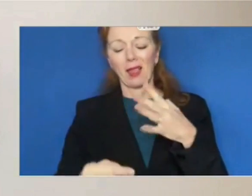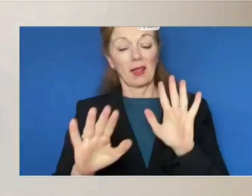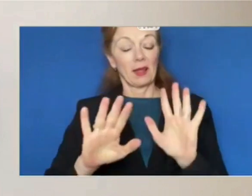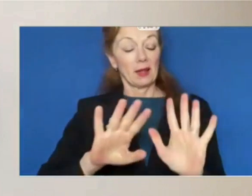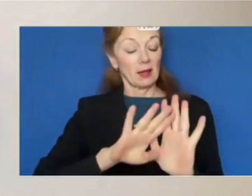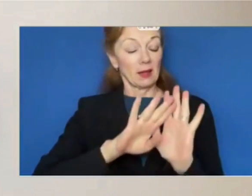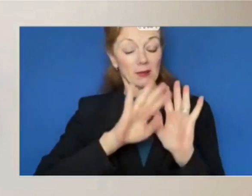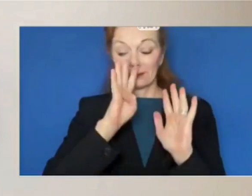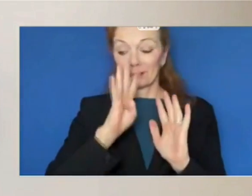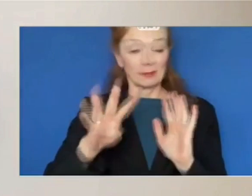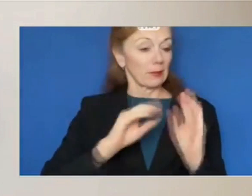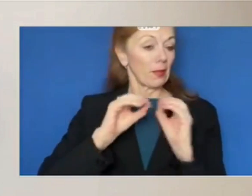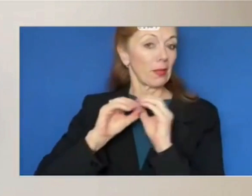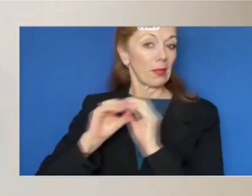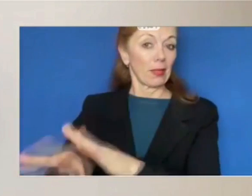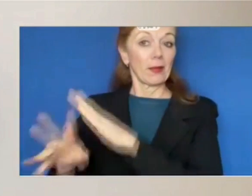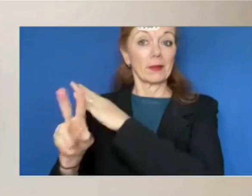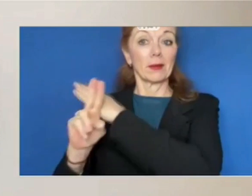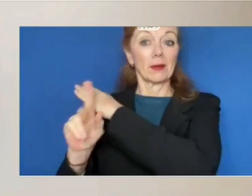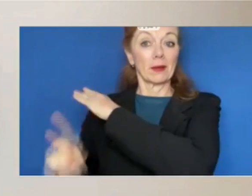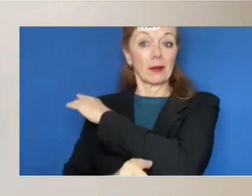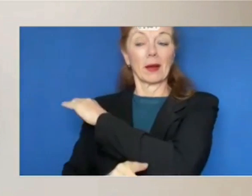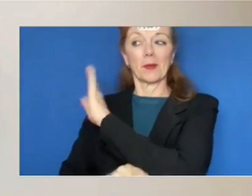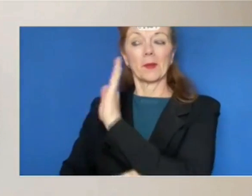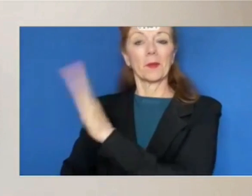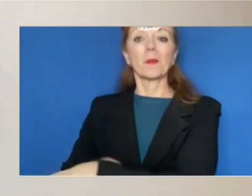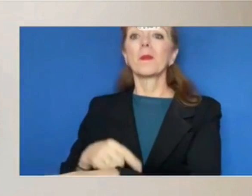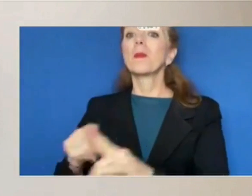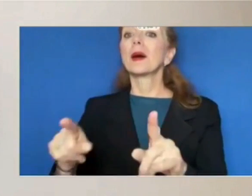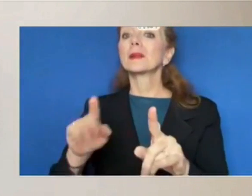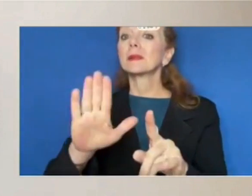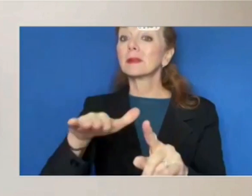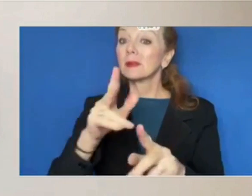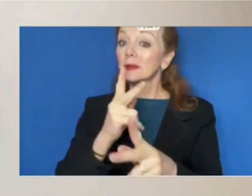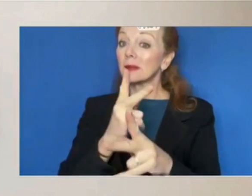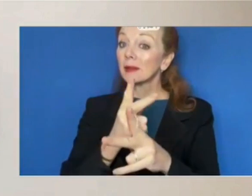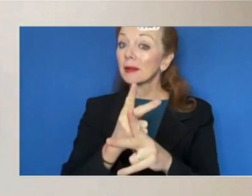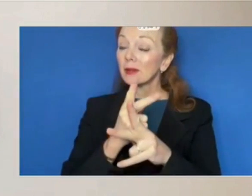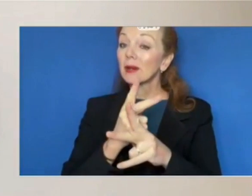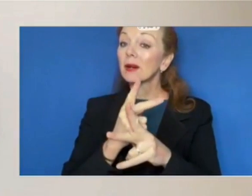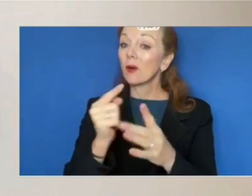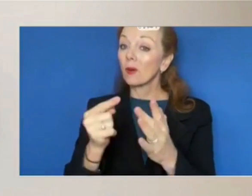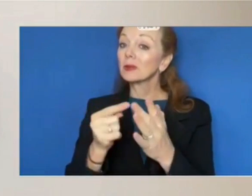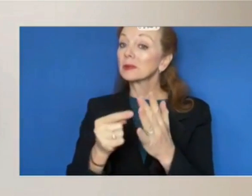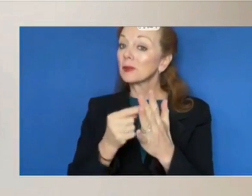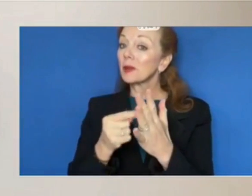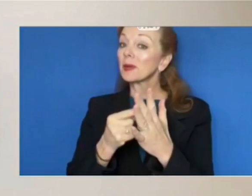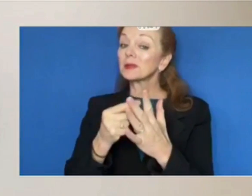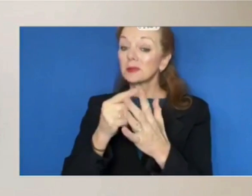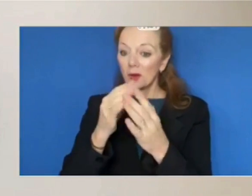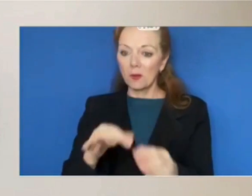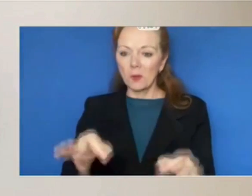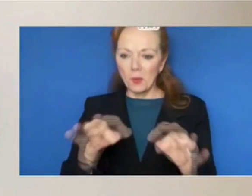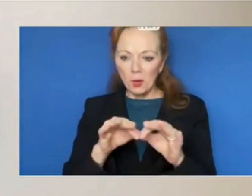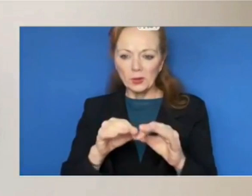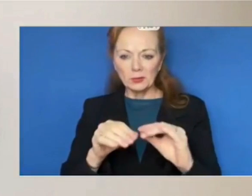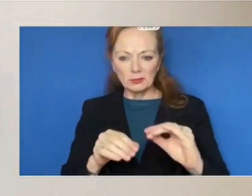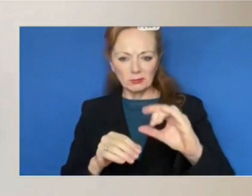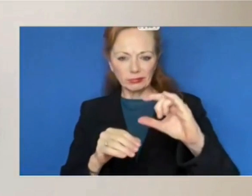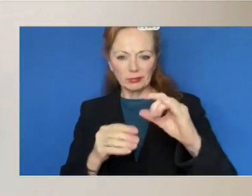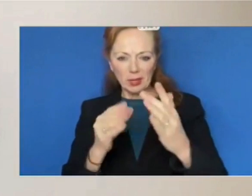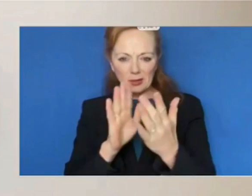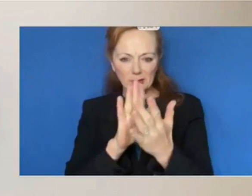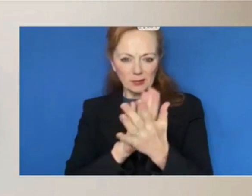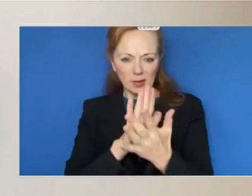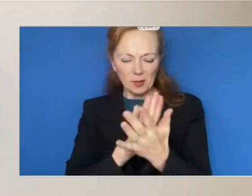trash. But occasionally you're going to get some important documents in there that's going to be an indication or clue that someone